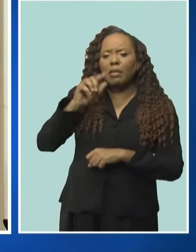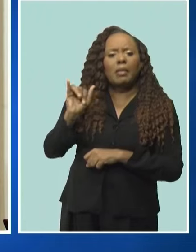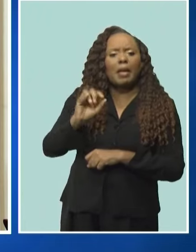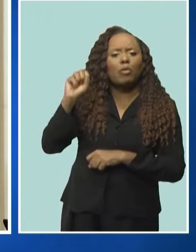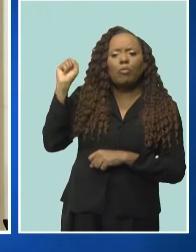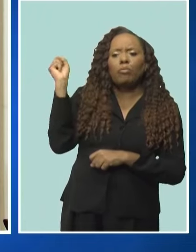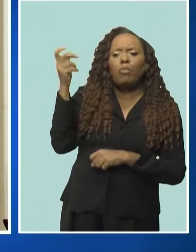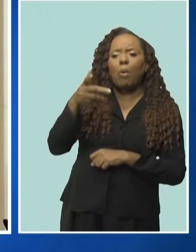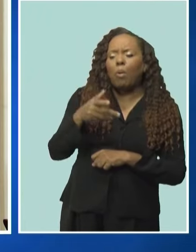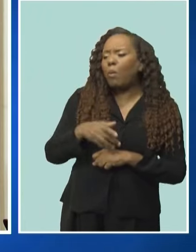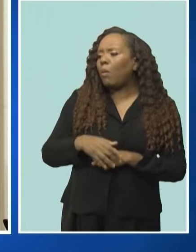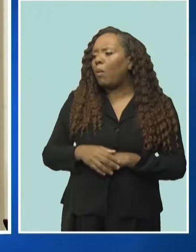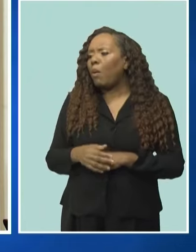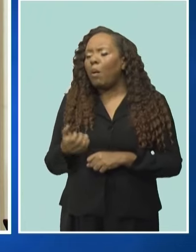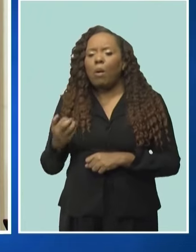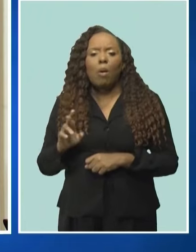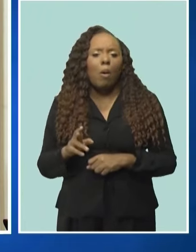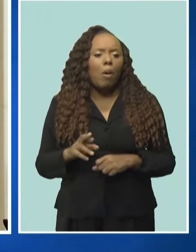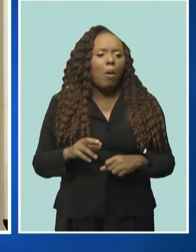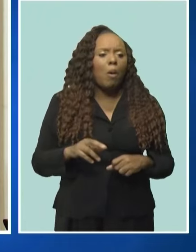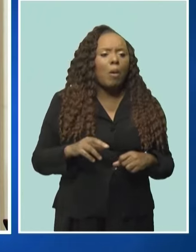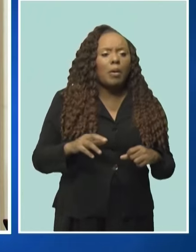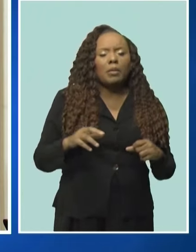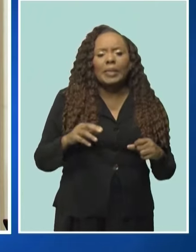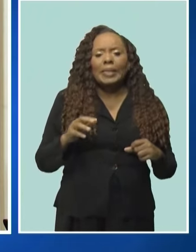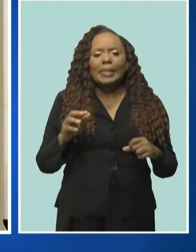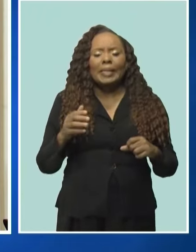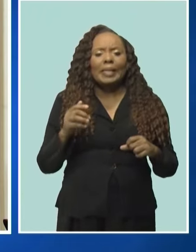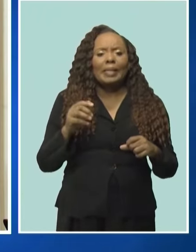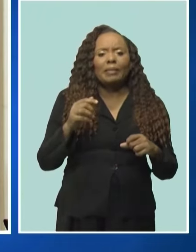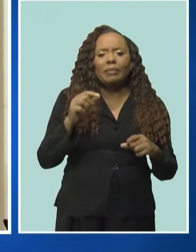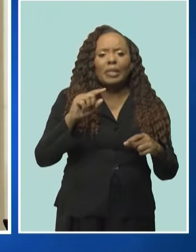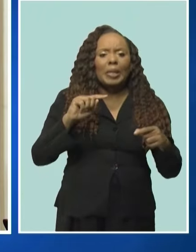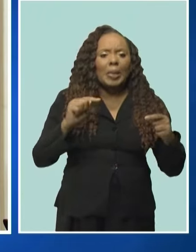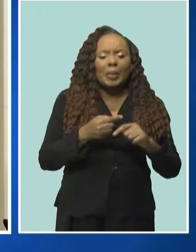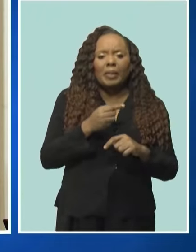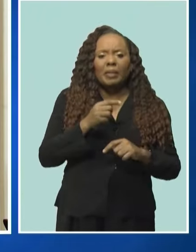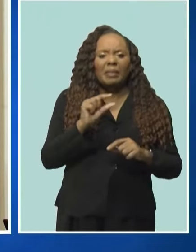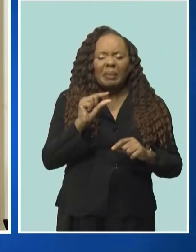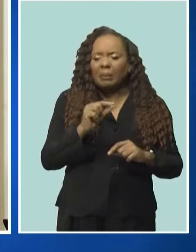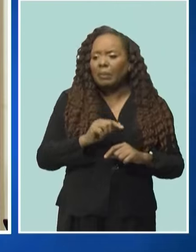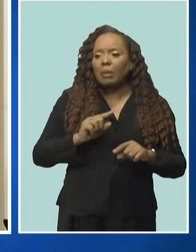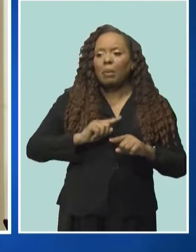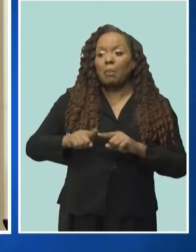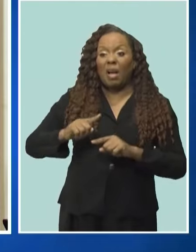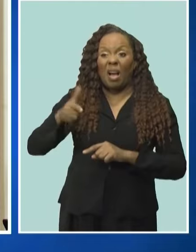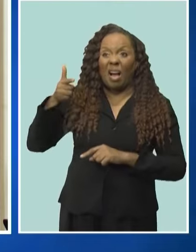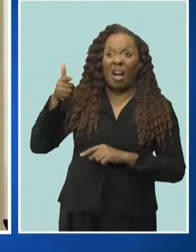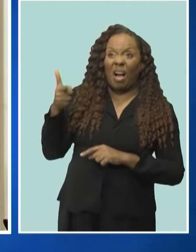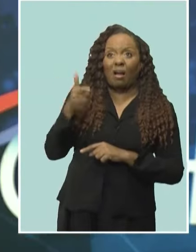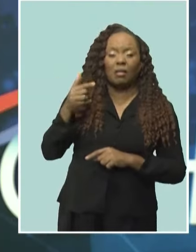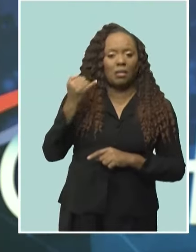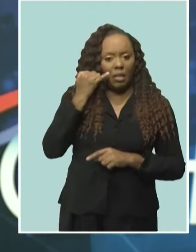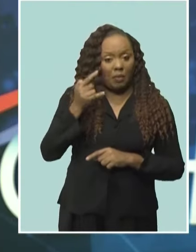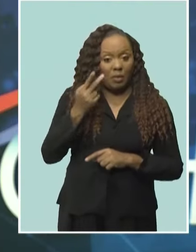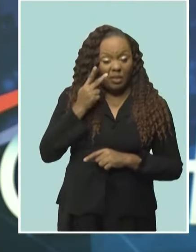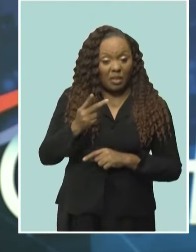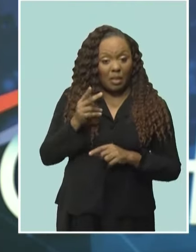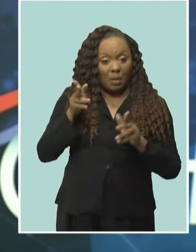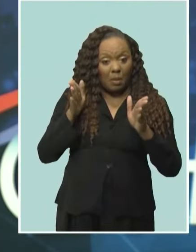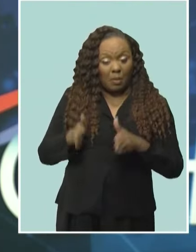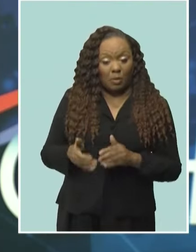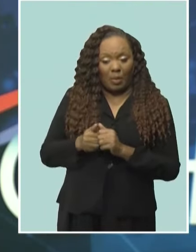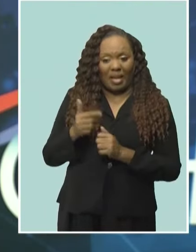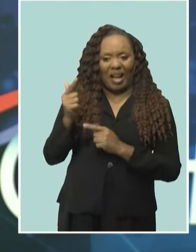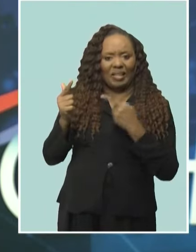are seeing people hiding guns around you, say something, because you may be the next victim. Prime